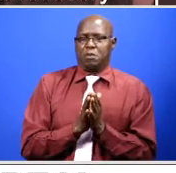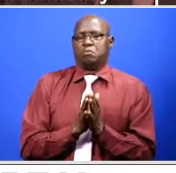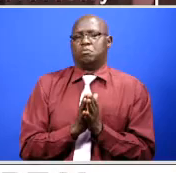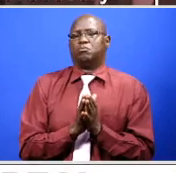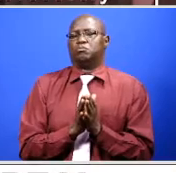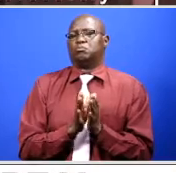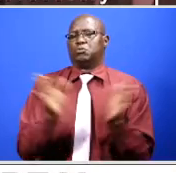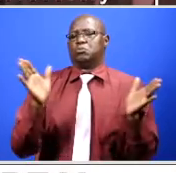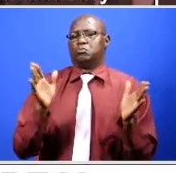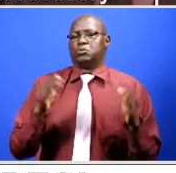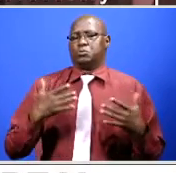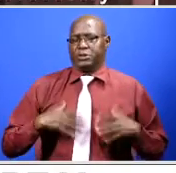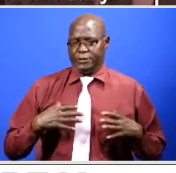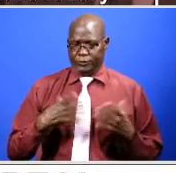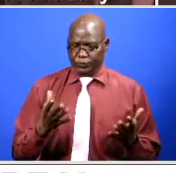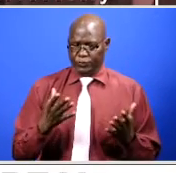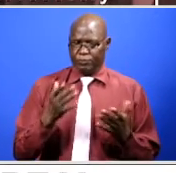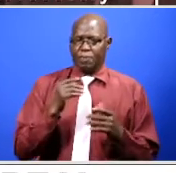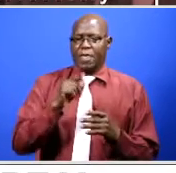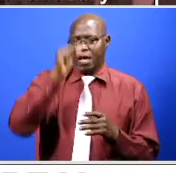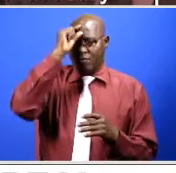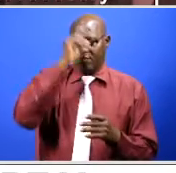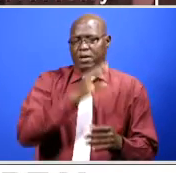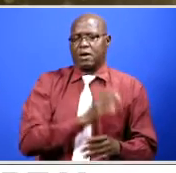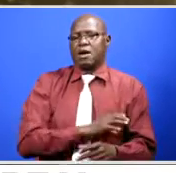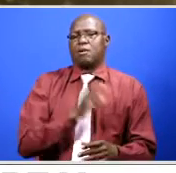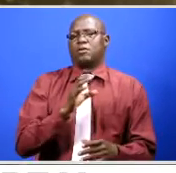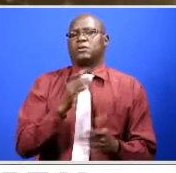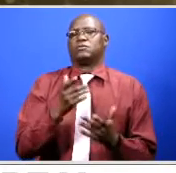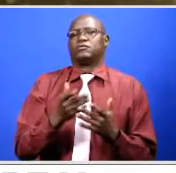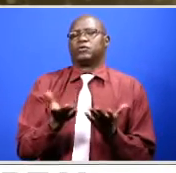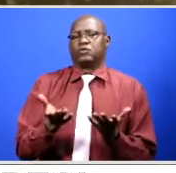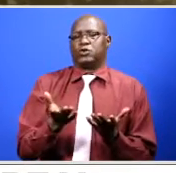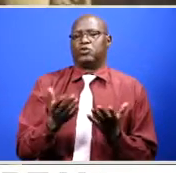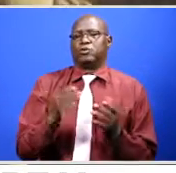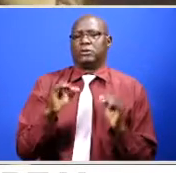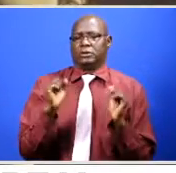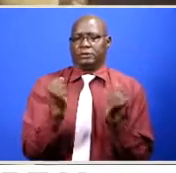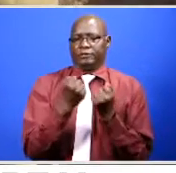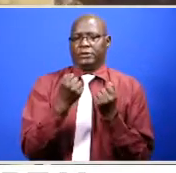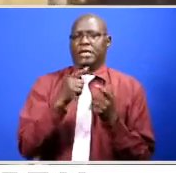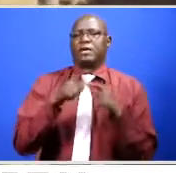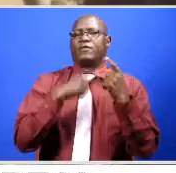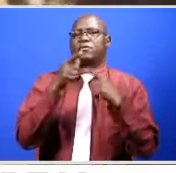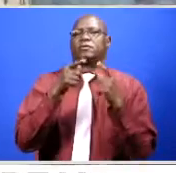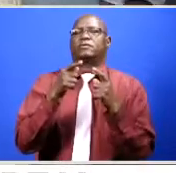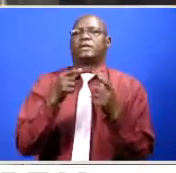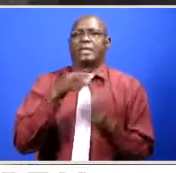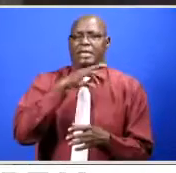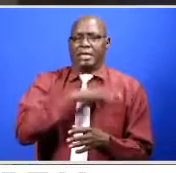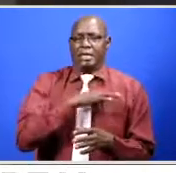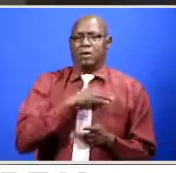strengthen the county and the national government's capacity for resilient recovery and to ensure they protect development gains for recurring droughts.